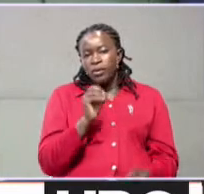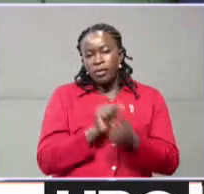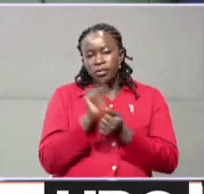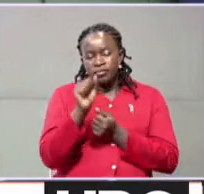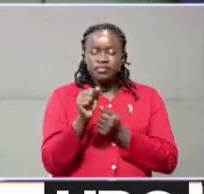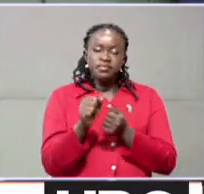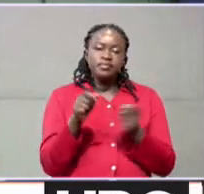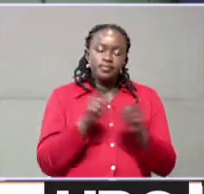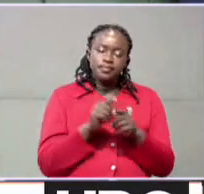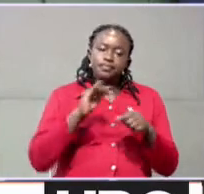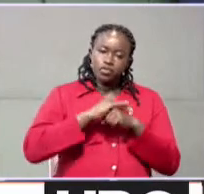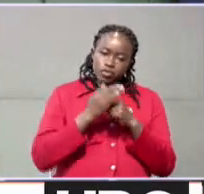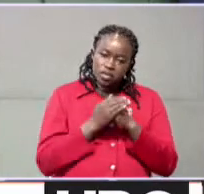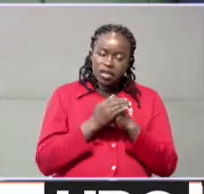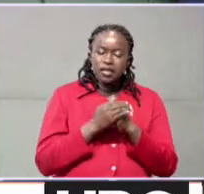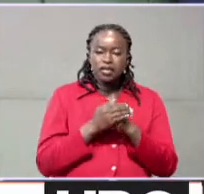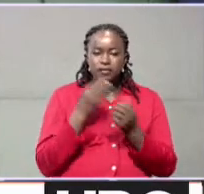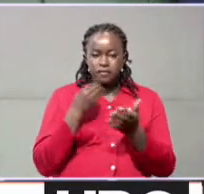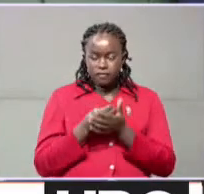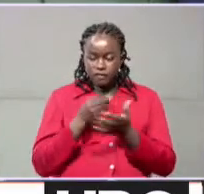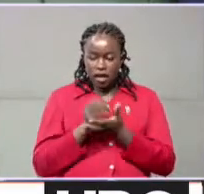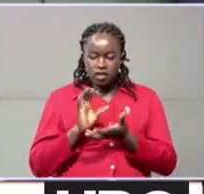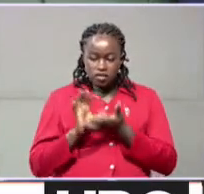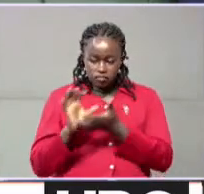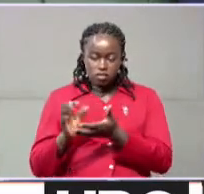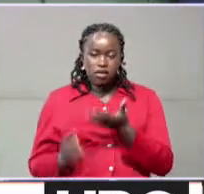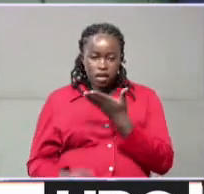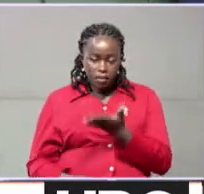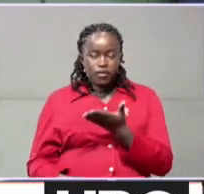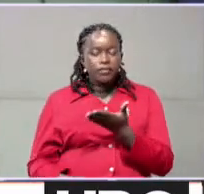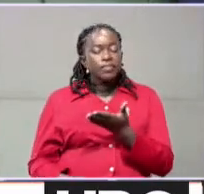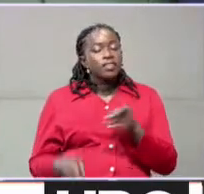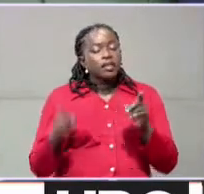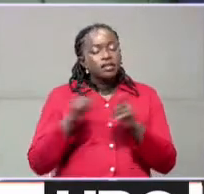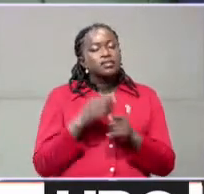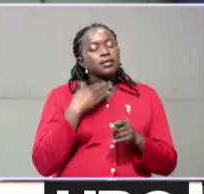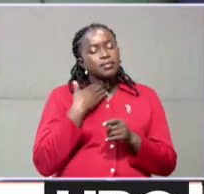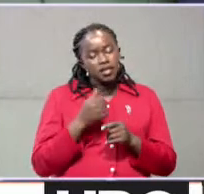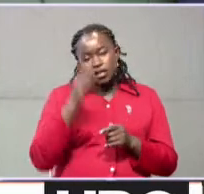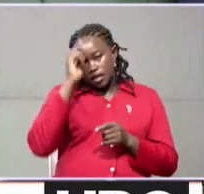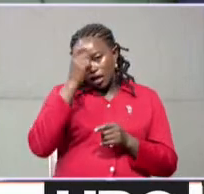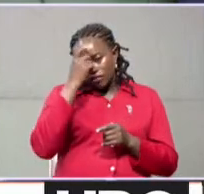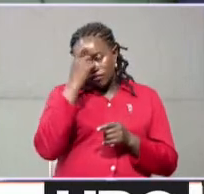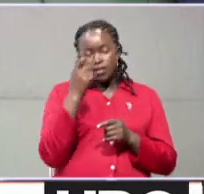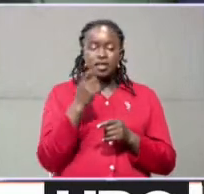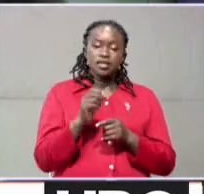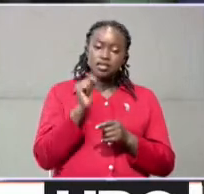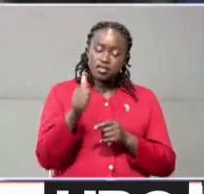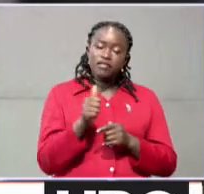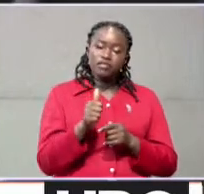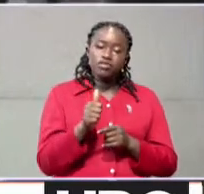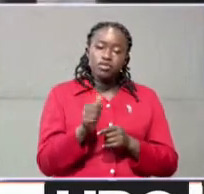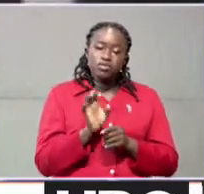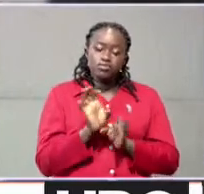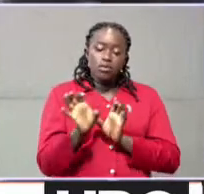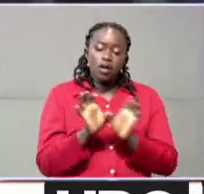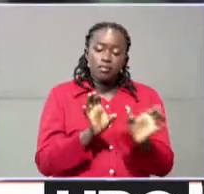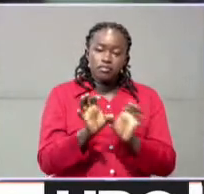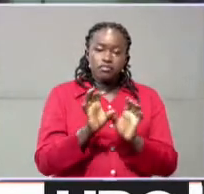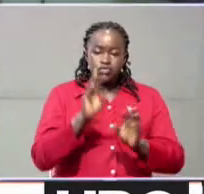creates a contingency fund and requires government to appropriate to the contingencies